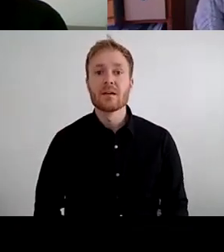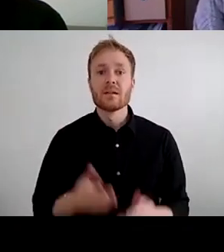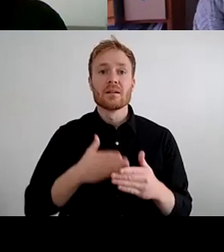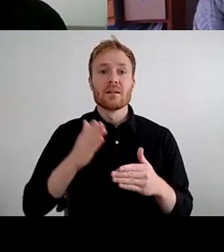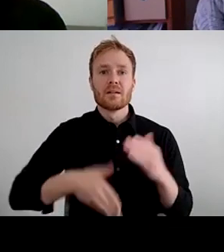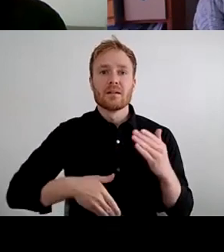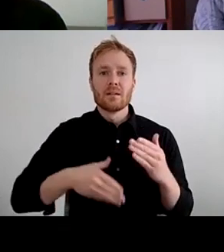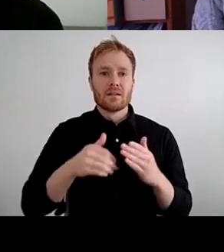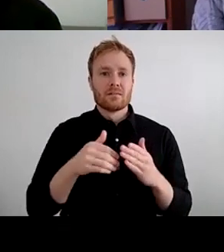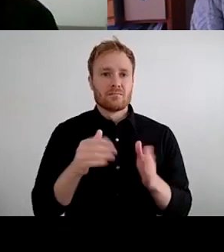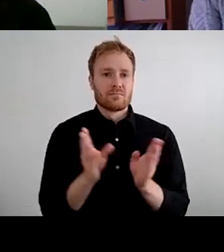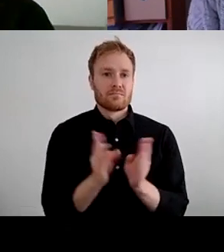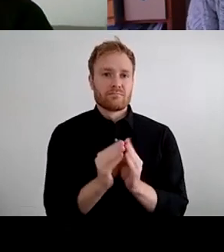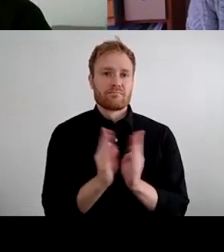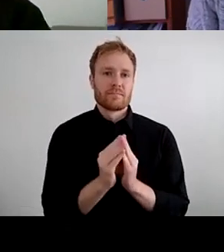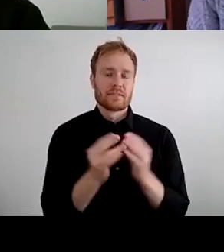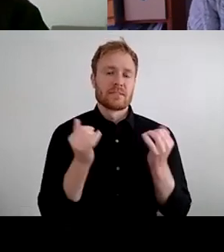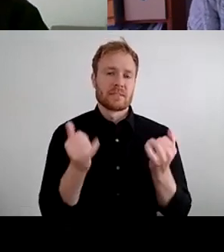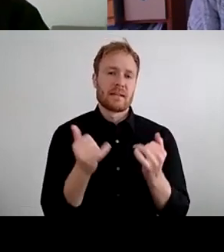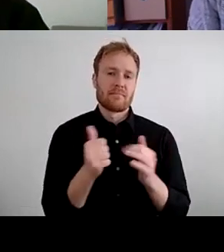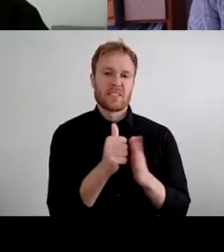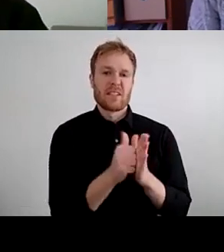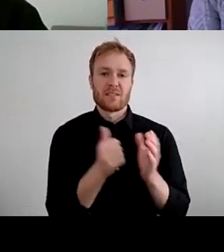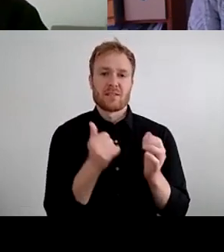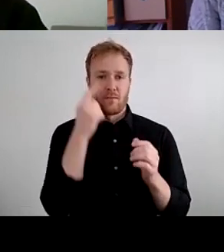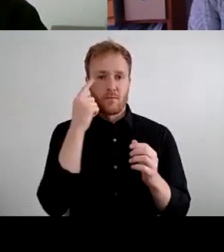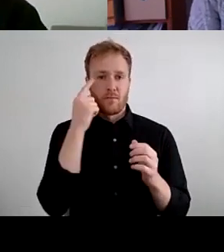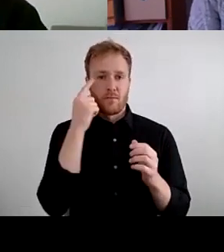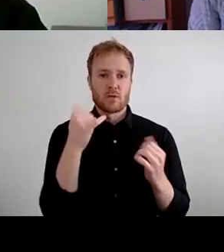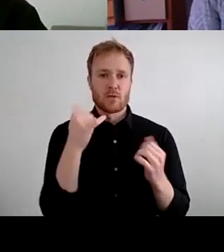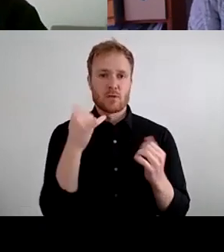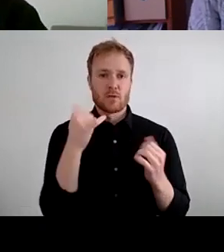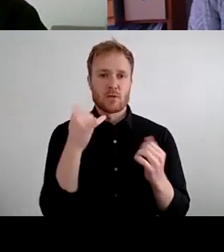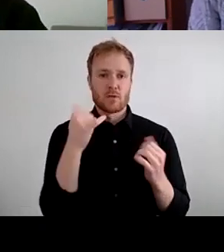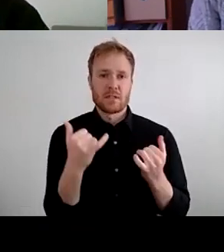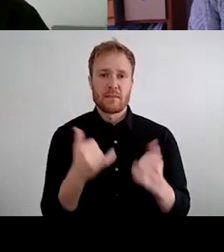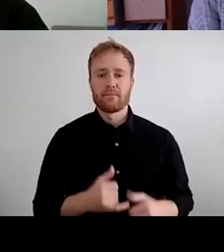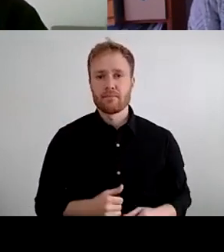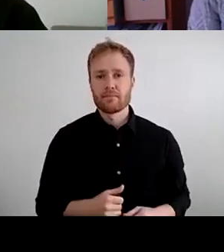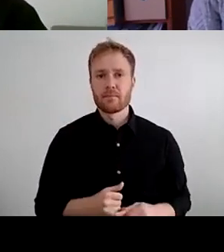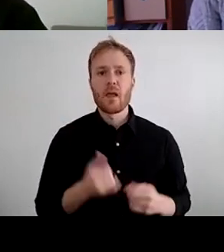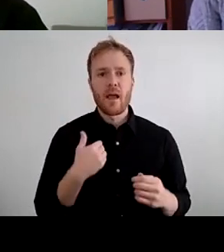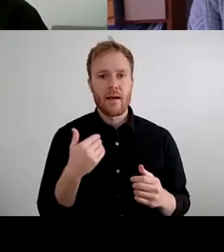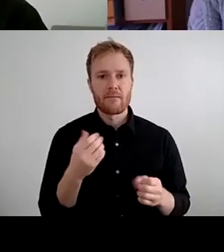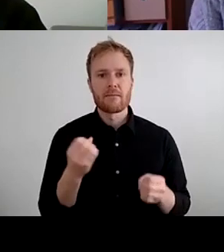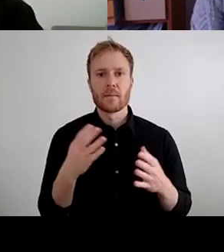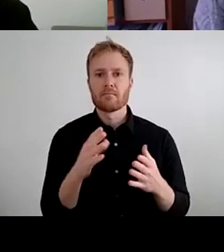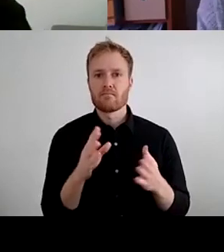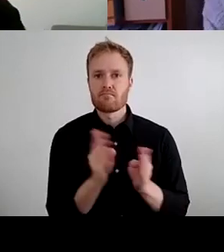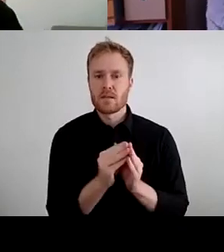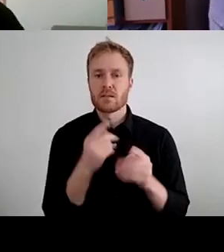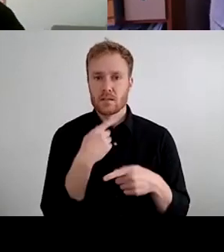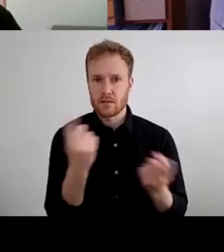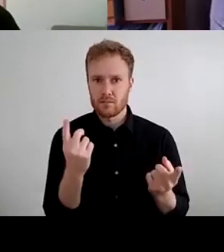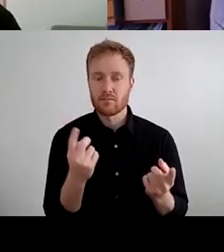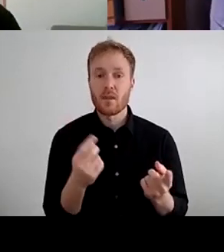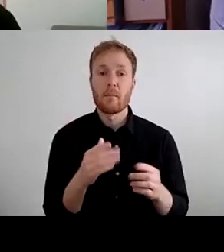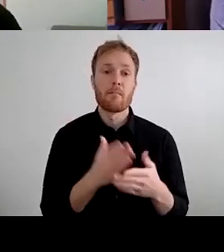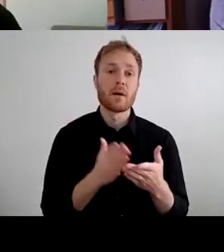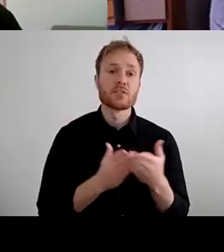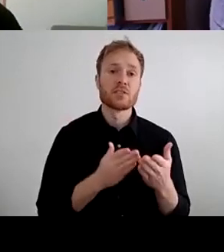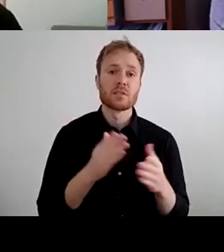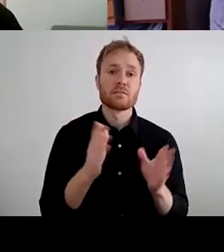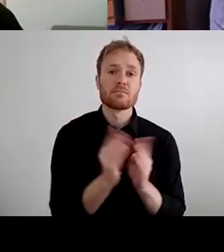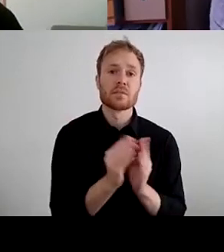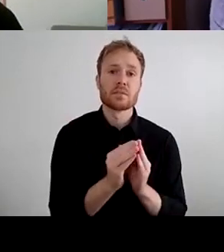agenda for today, excuse me. We do have a number of meeting announcements. Council's budget hearings will continue this afternoon at